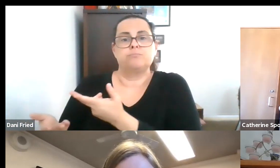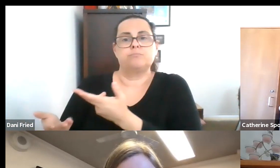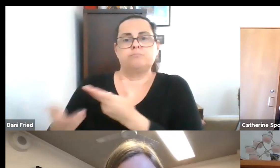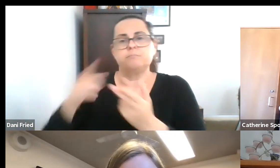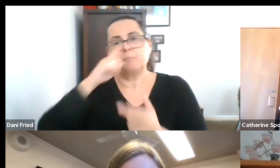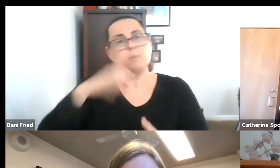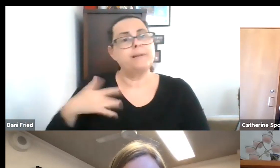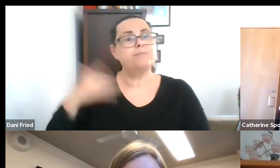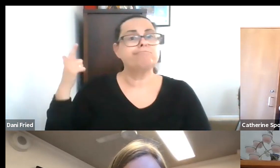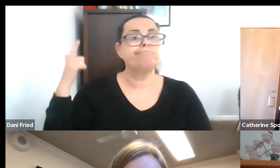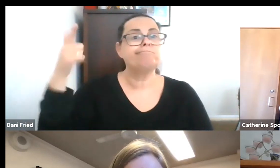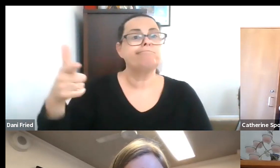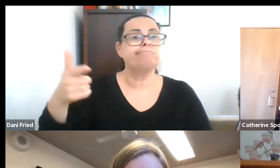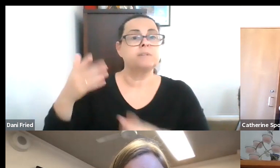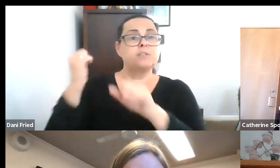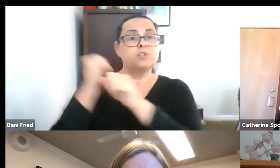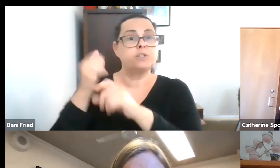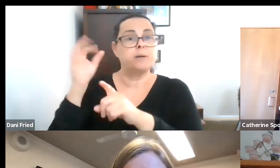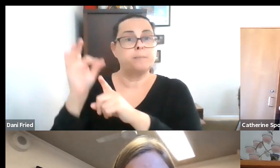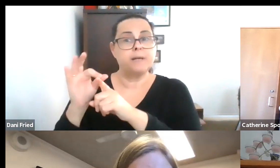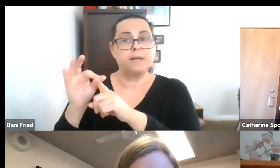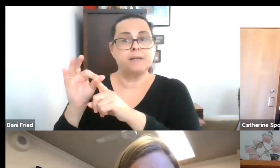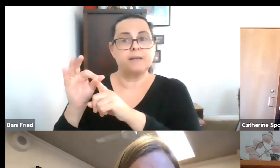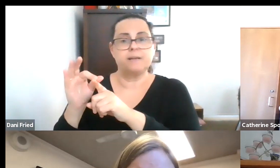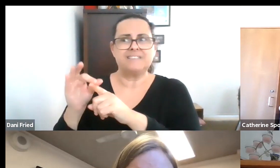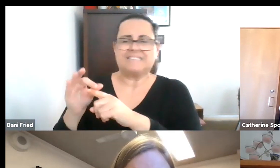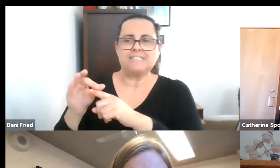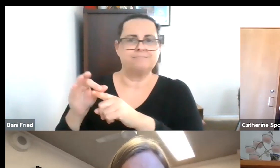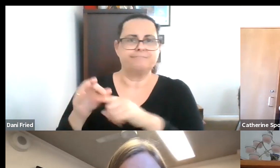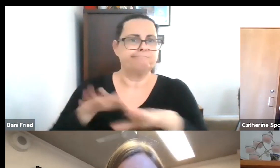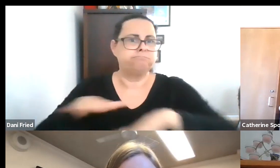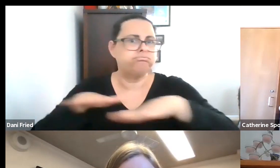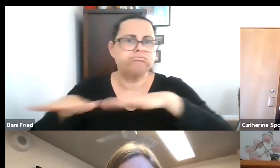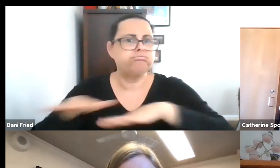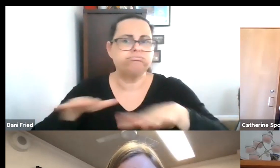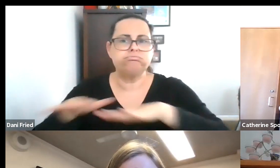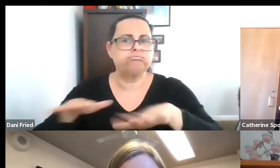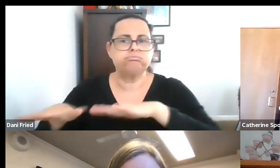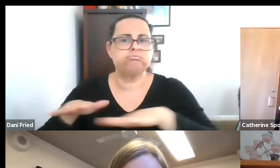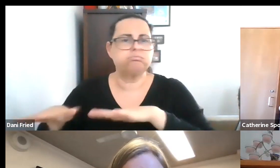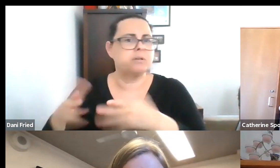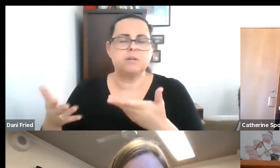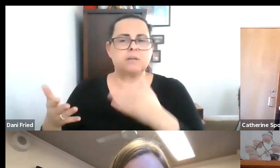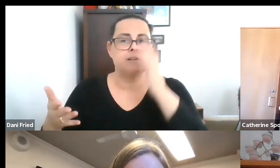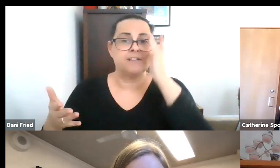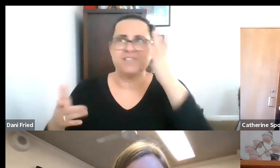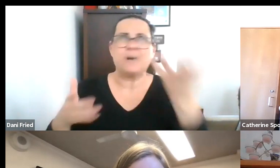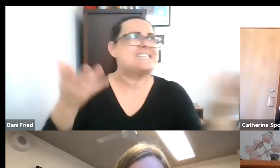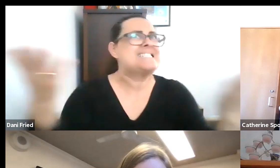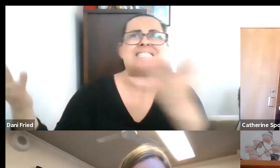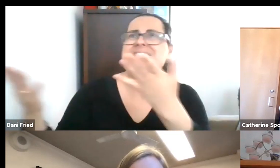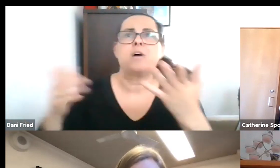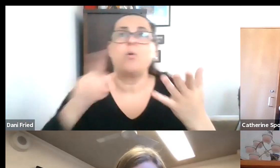rural areas, GPs are sometimes really even not available, and certain parts are trying just to attract any GP.